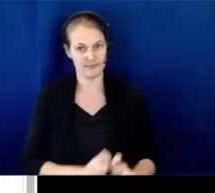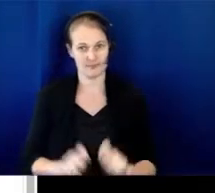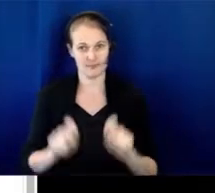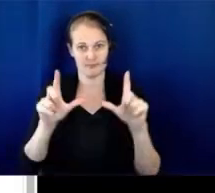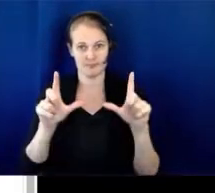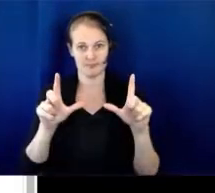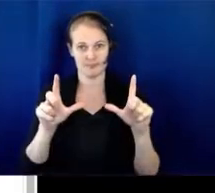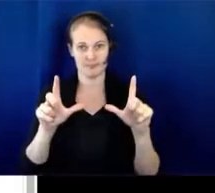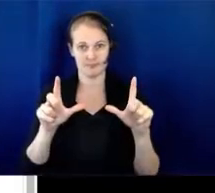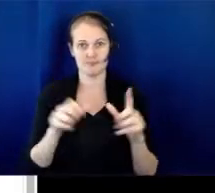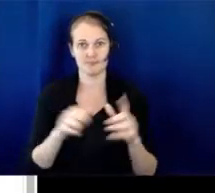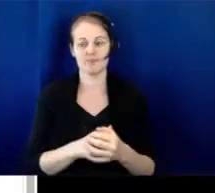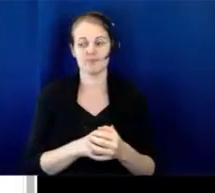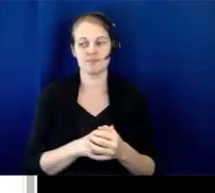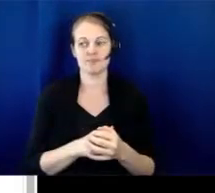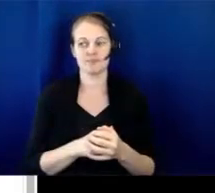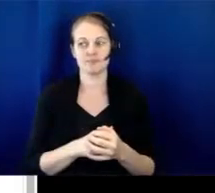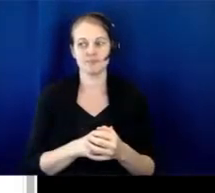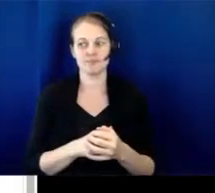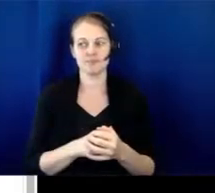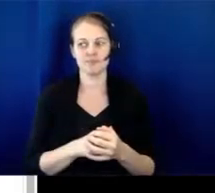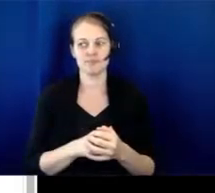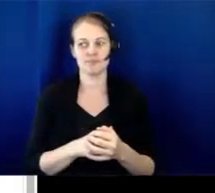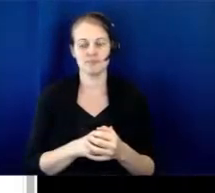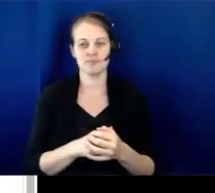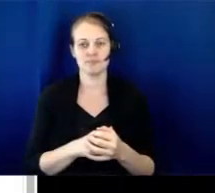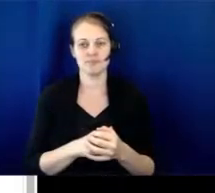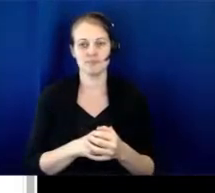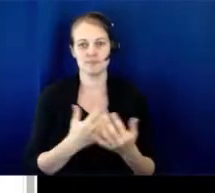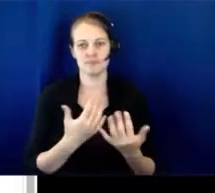you will be brought to this screen.